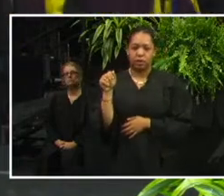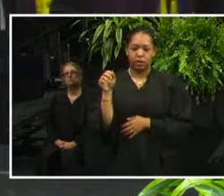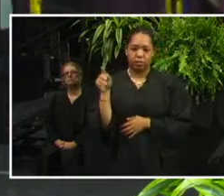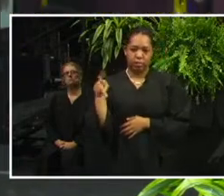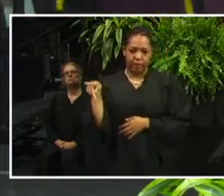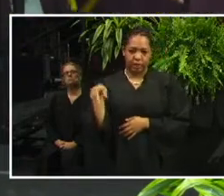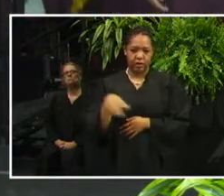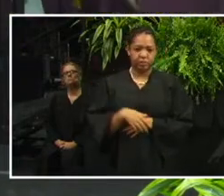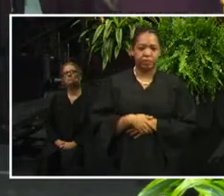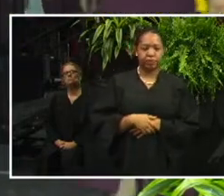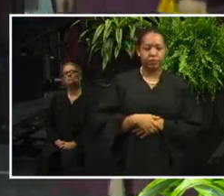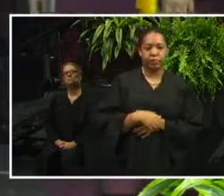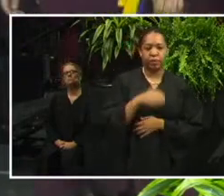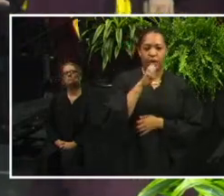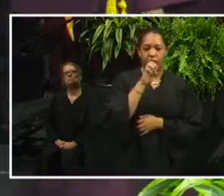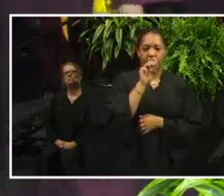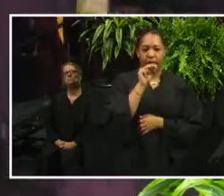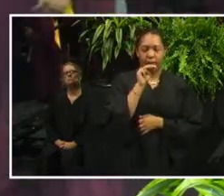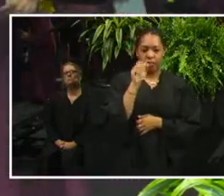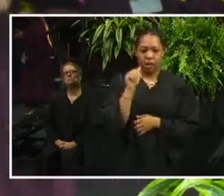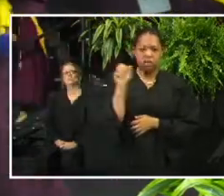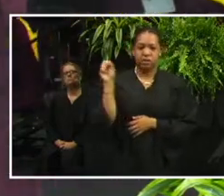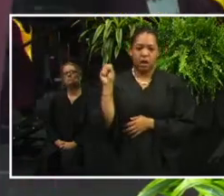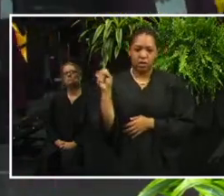Emma Elizabeth Saunders.